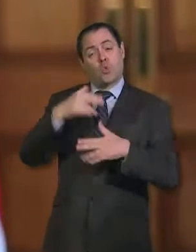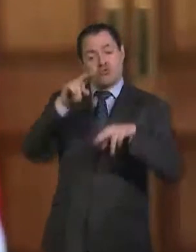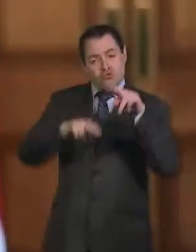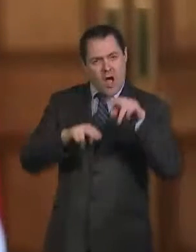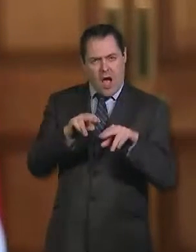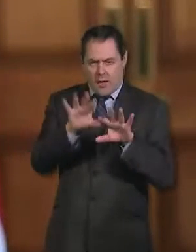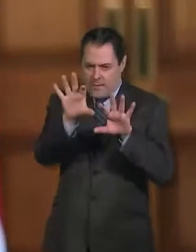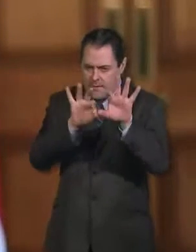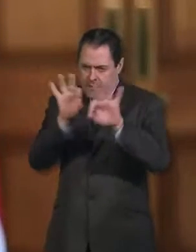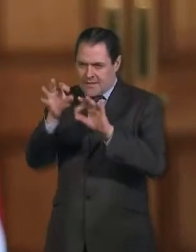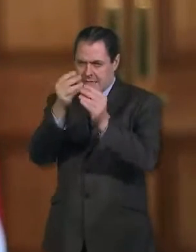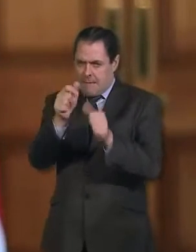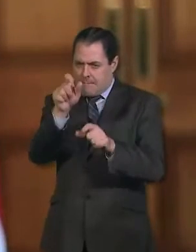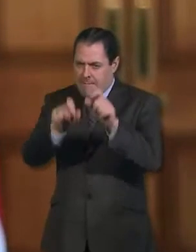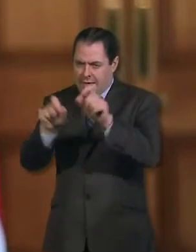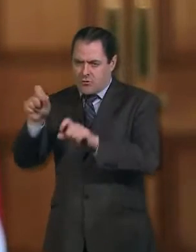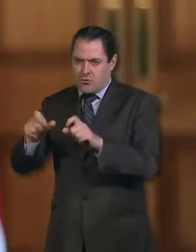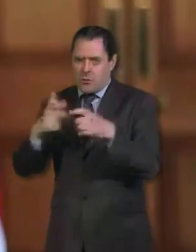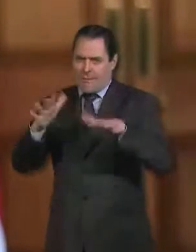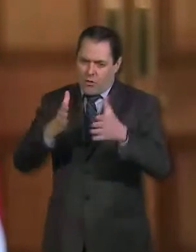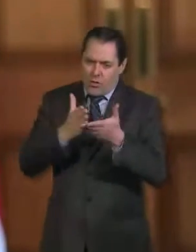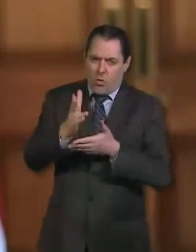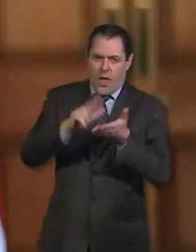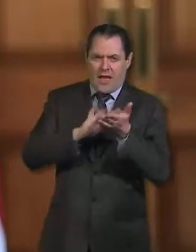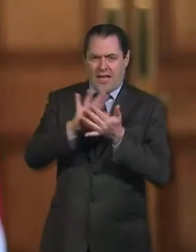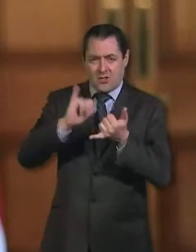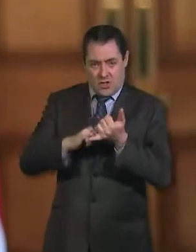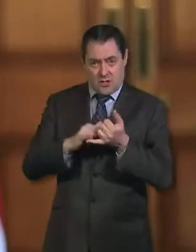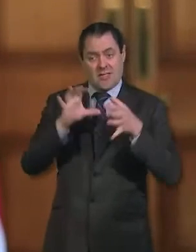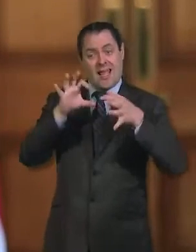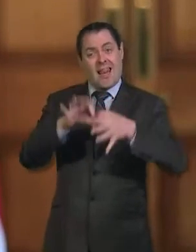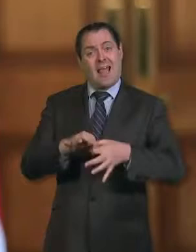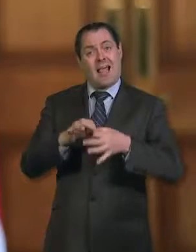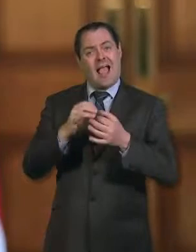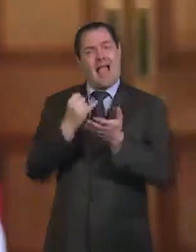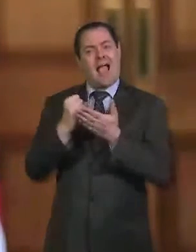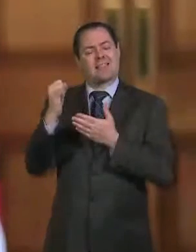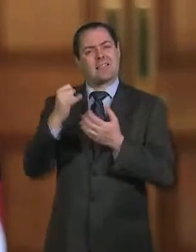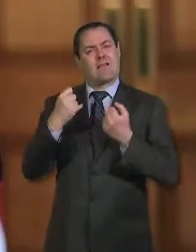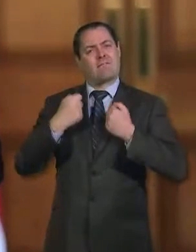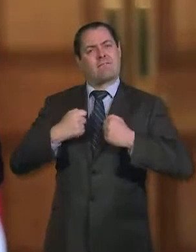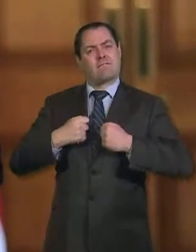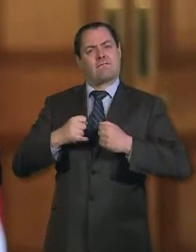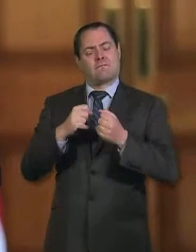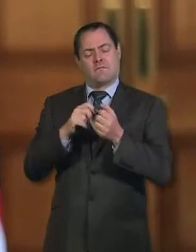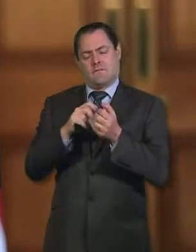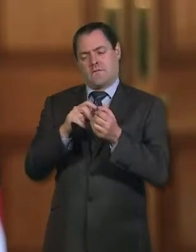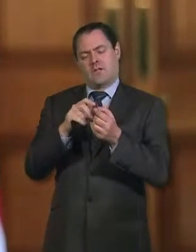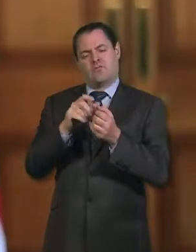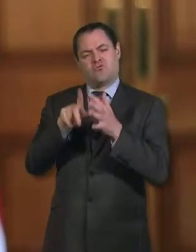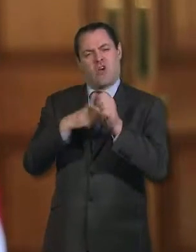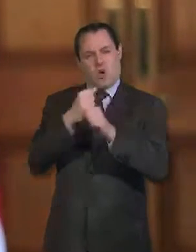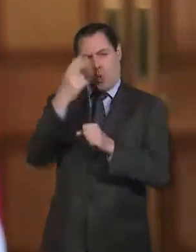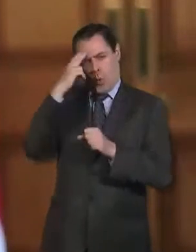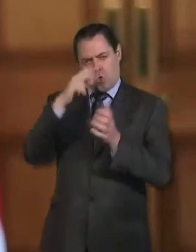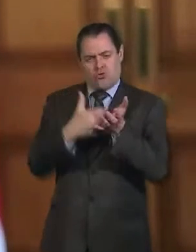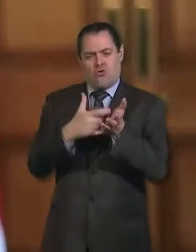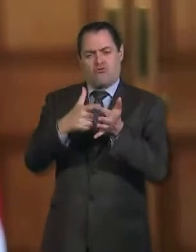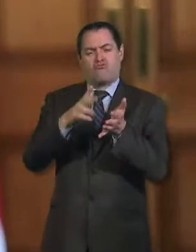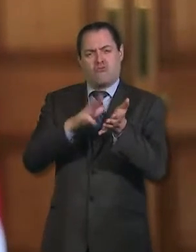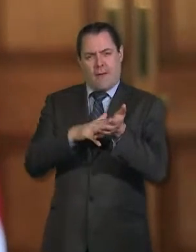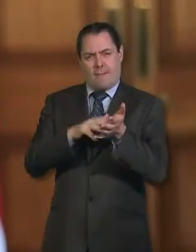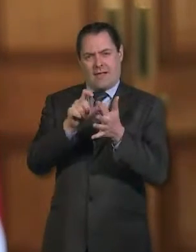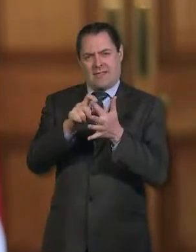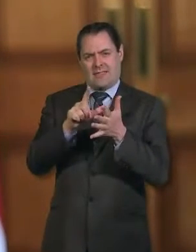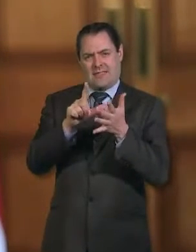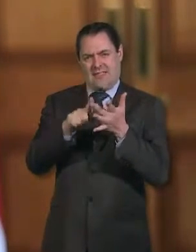an antiviral drug called remdesivir. There have already been some promising early results on coronavirus patients,